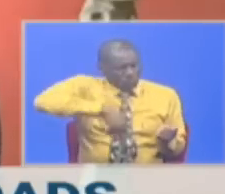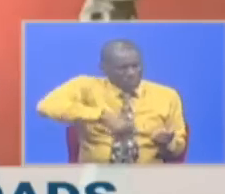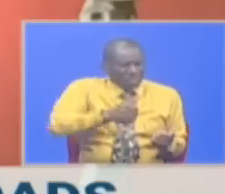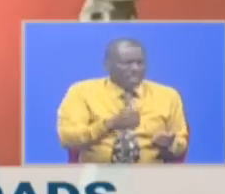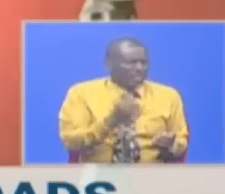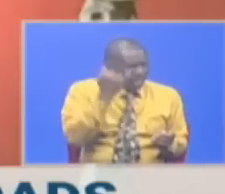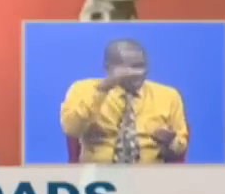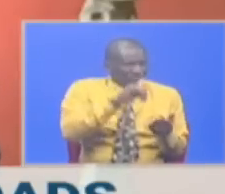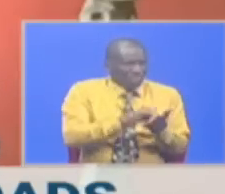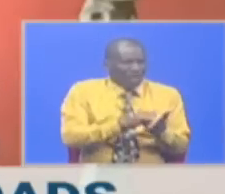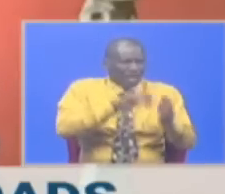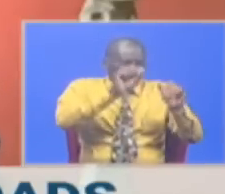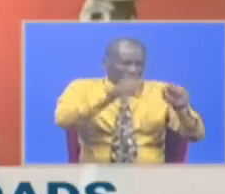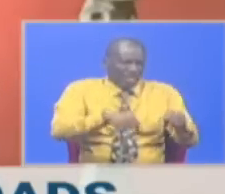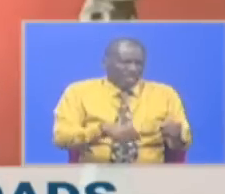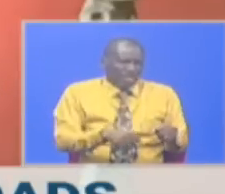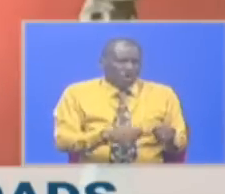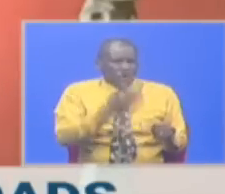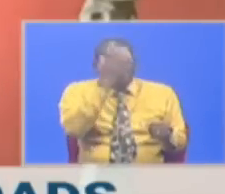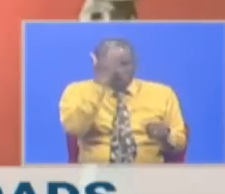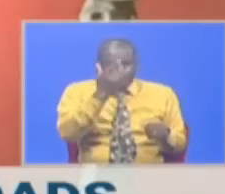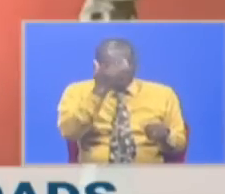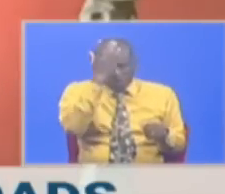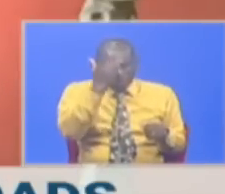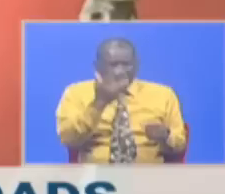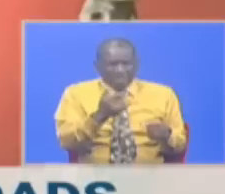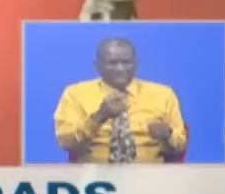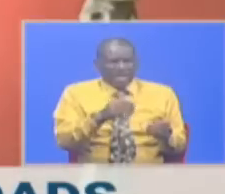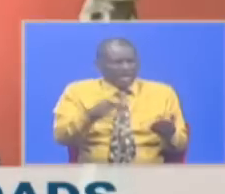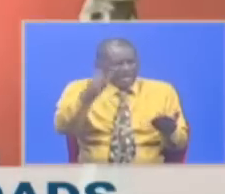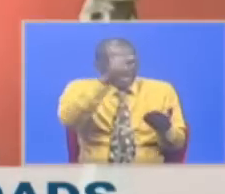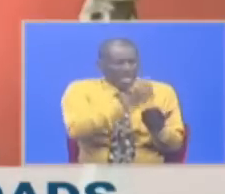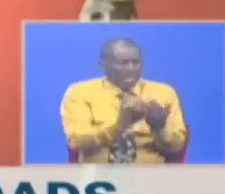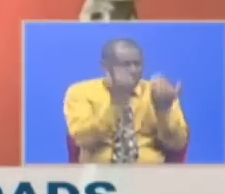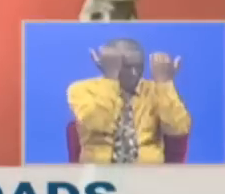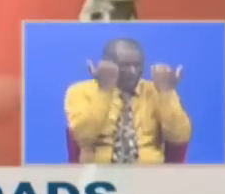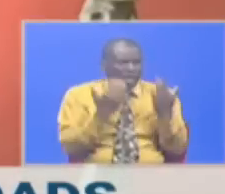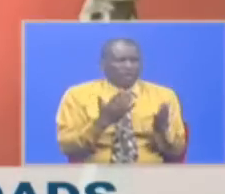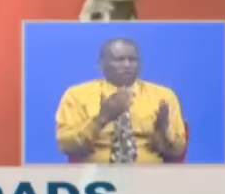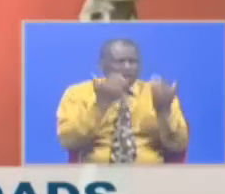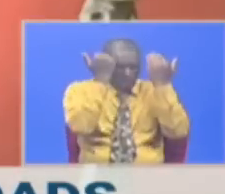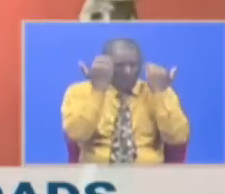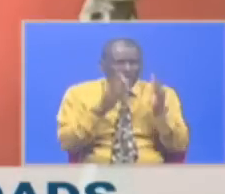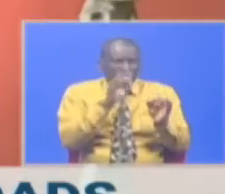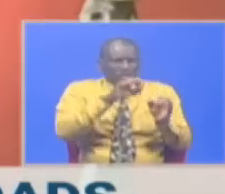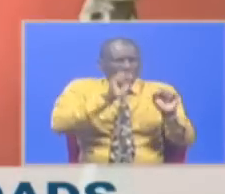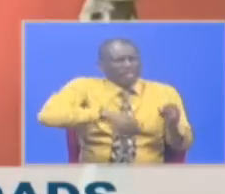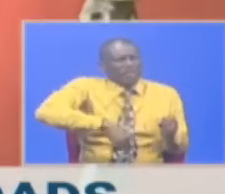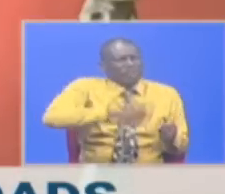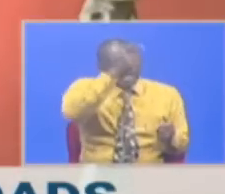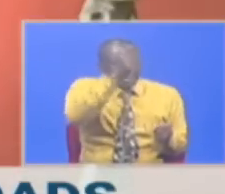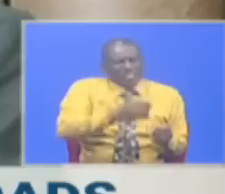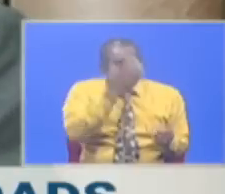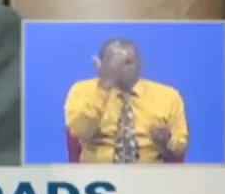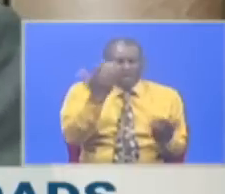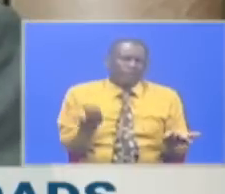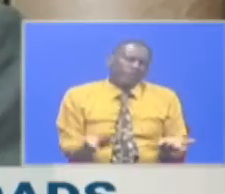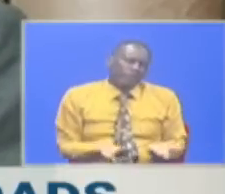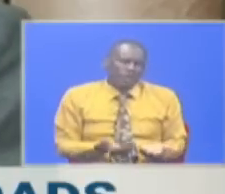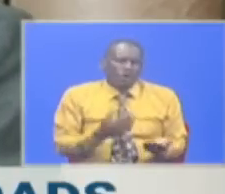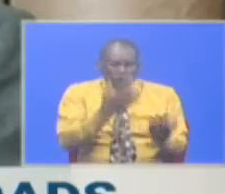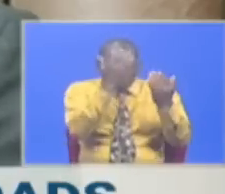that I can, why hire a lawyer if I can buy a judge? Yes. You see, for